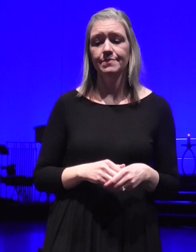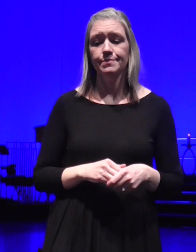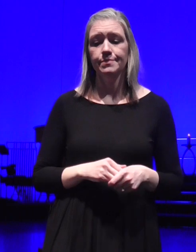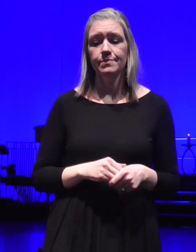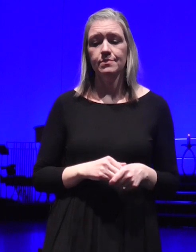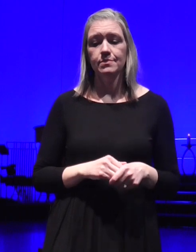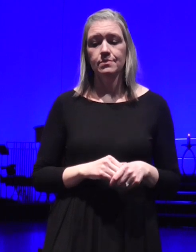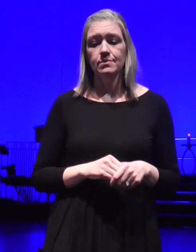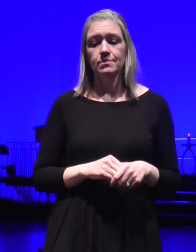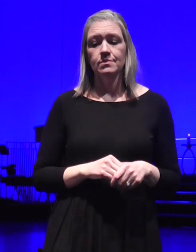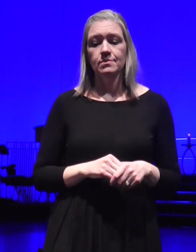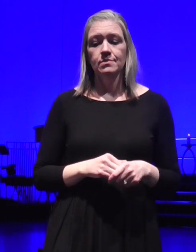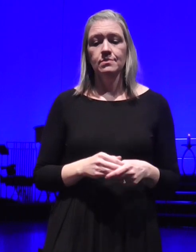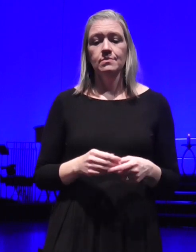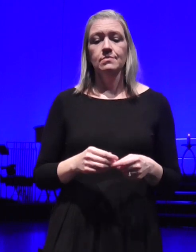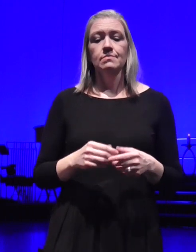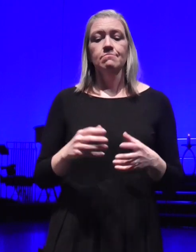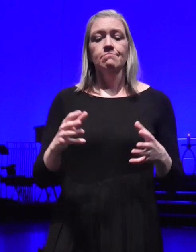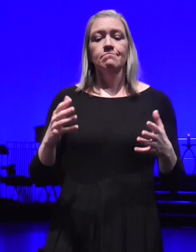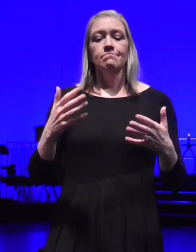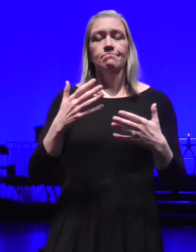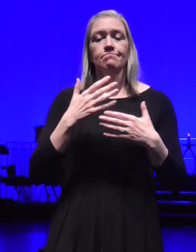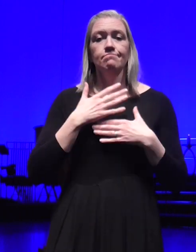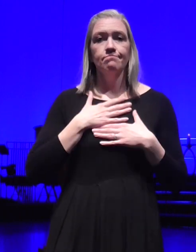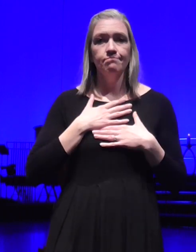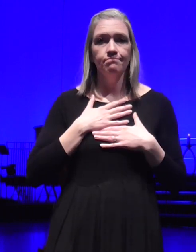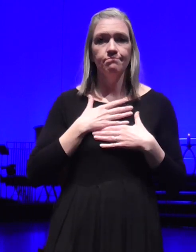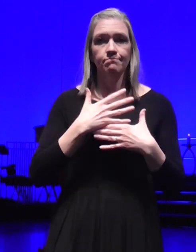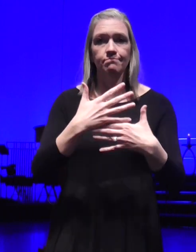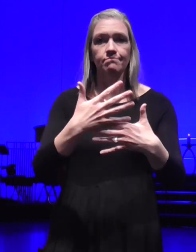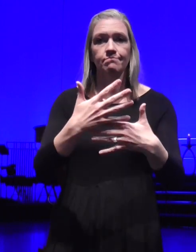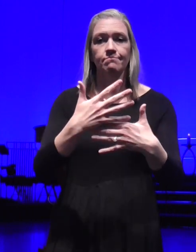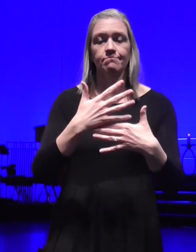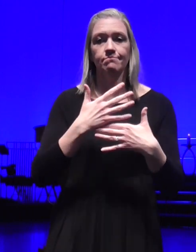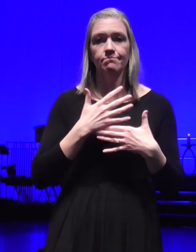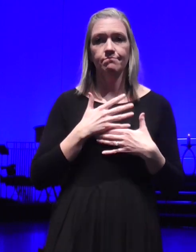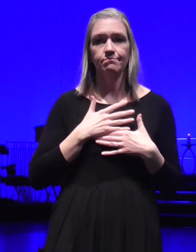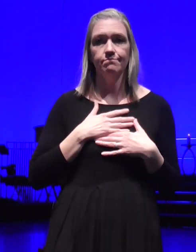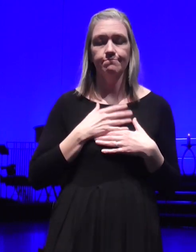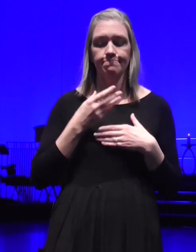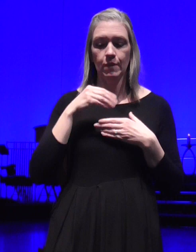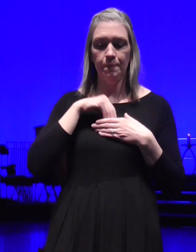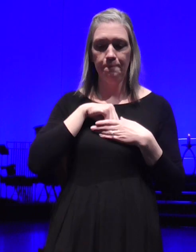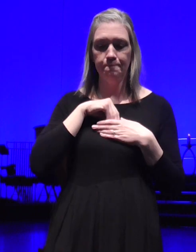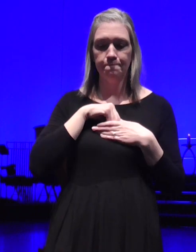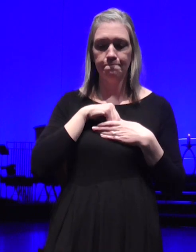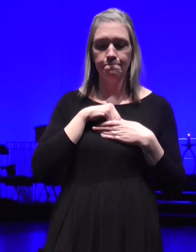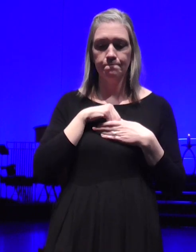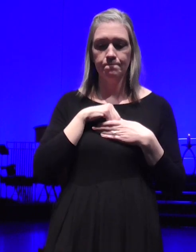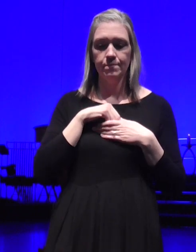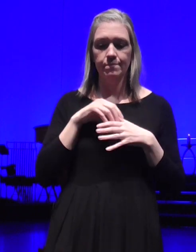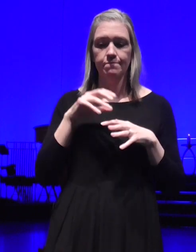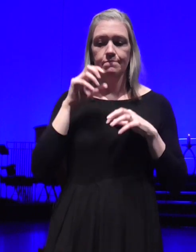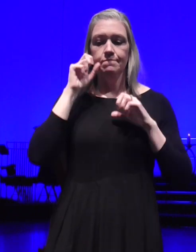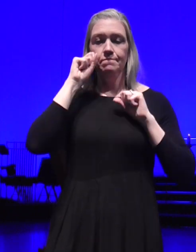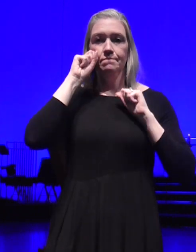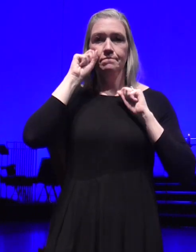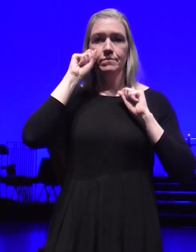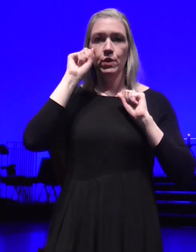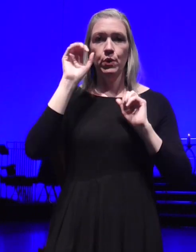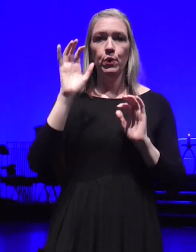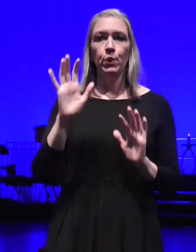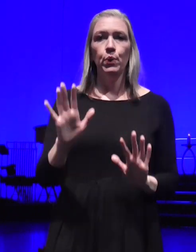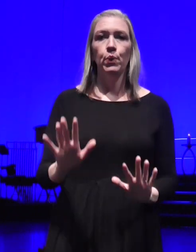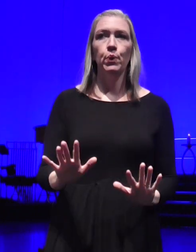And as we just take this in, we take a deep breath, we let it out,